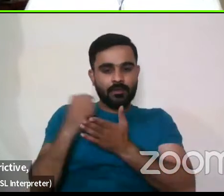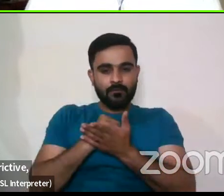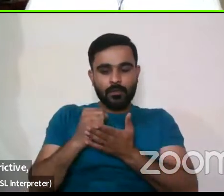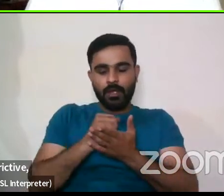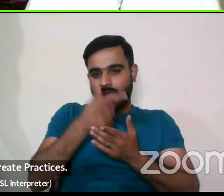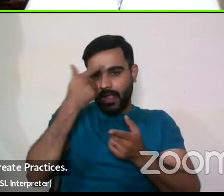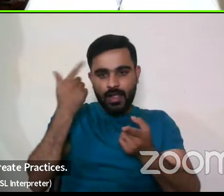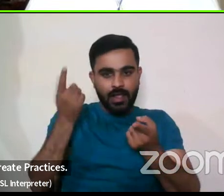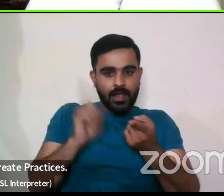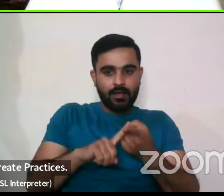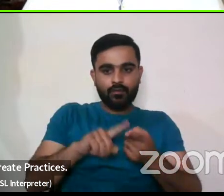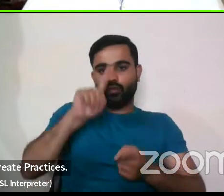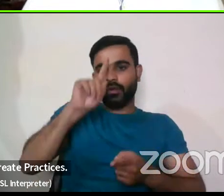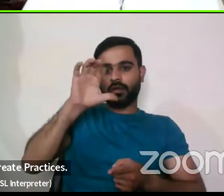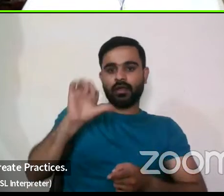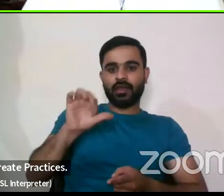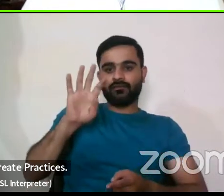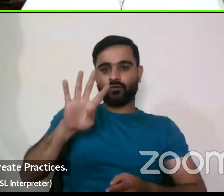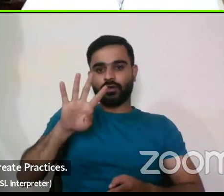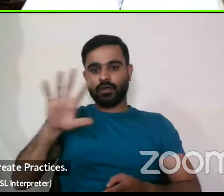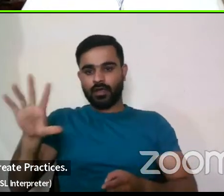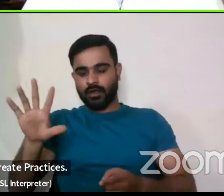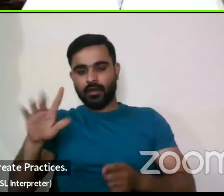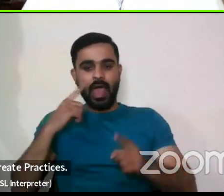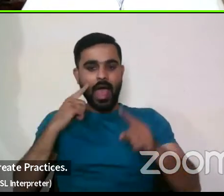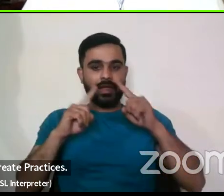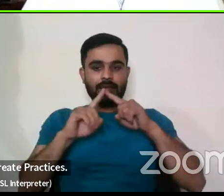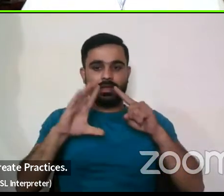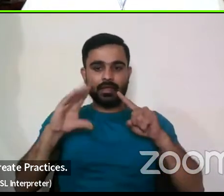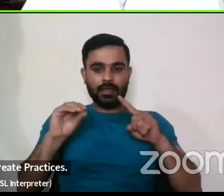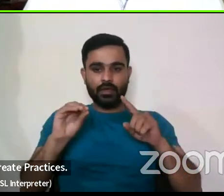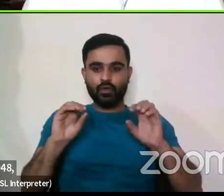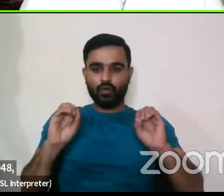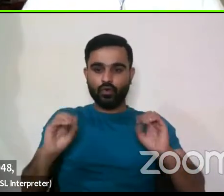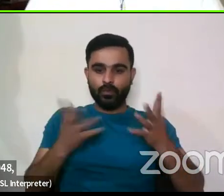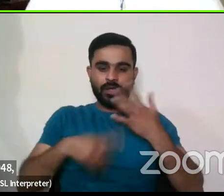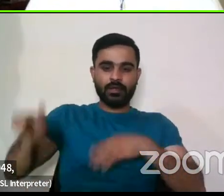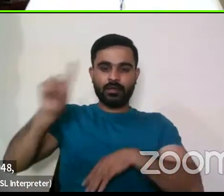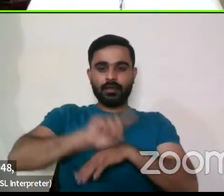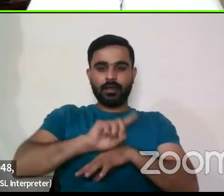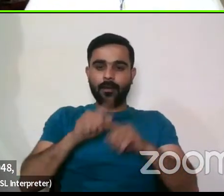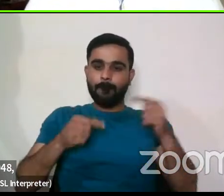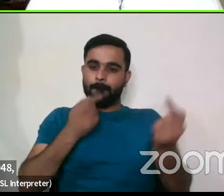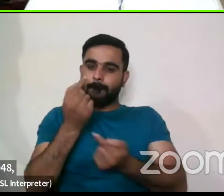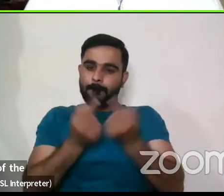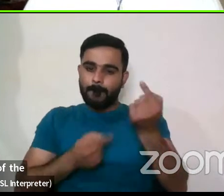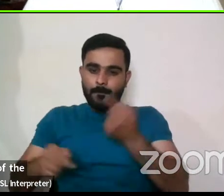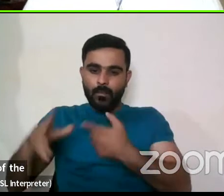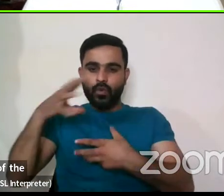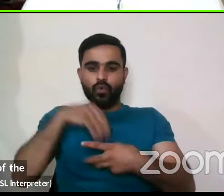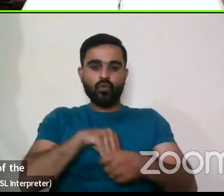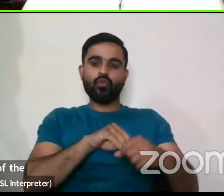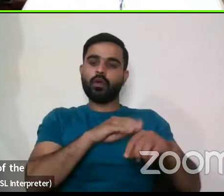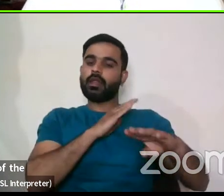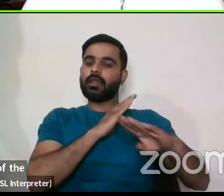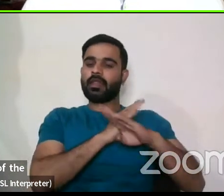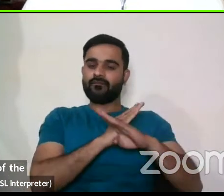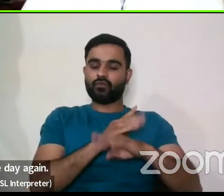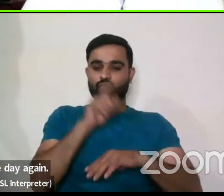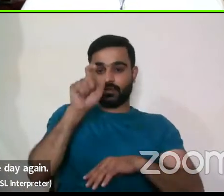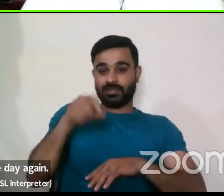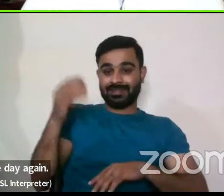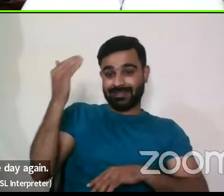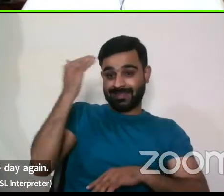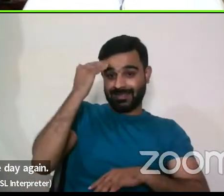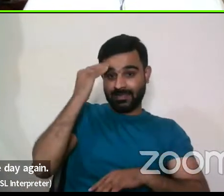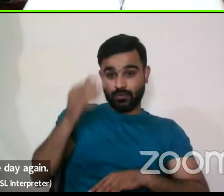in 1948, the ITO didn't see the light of the day. Again, political set of reasons, we don't get into it. But this is